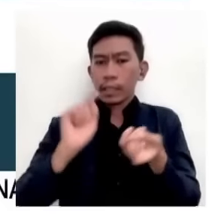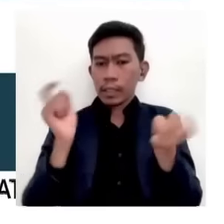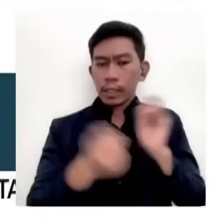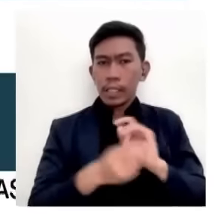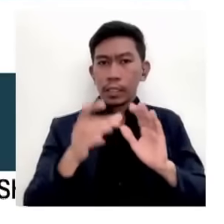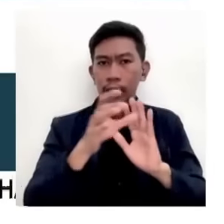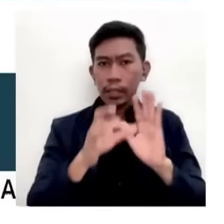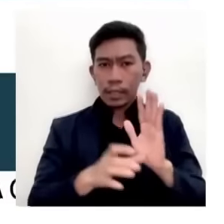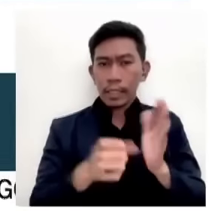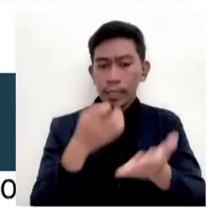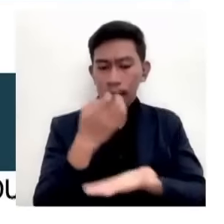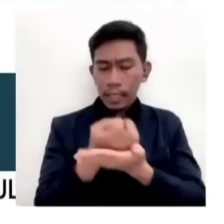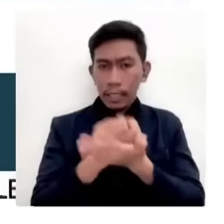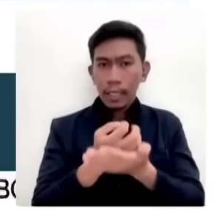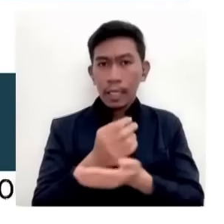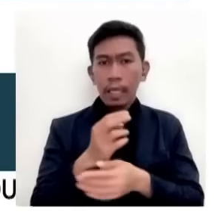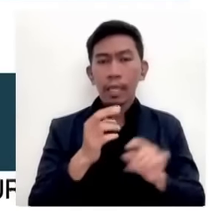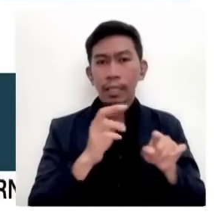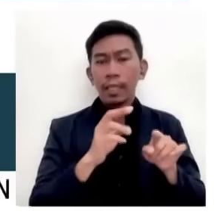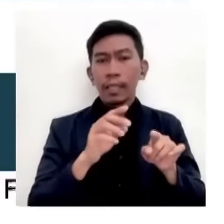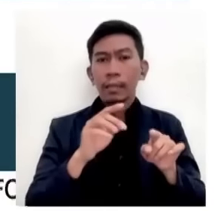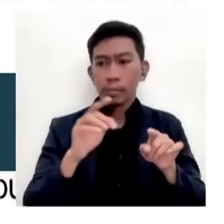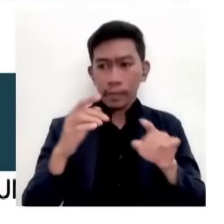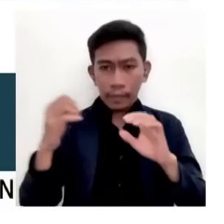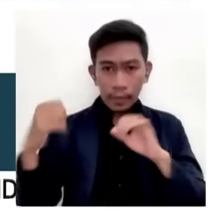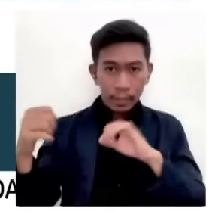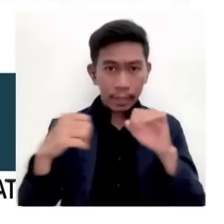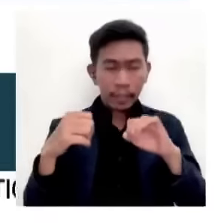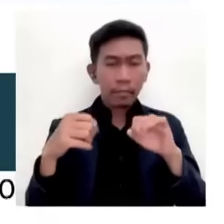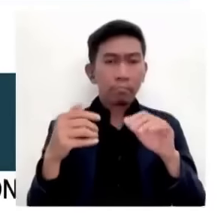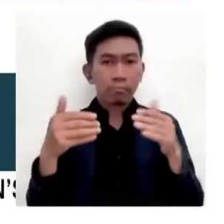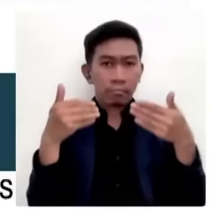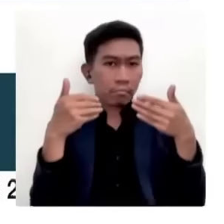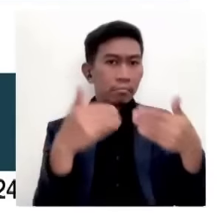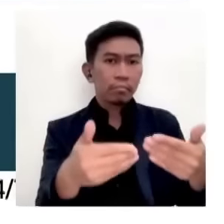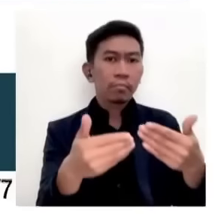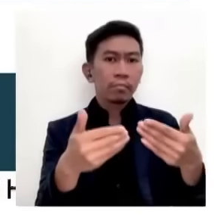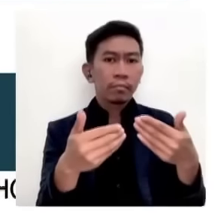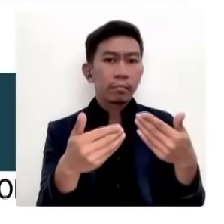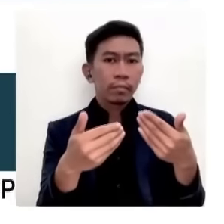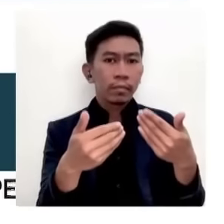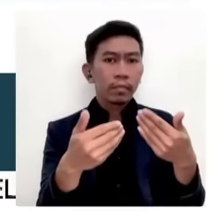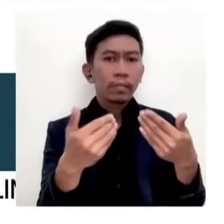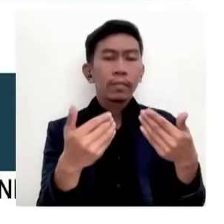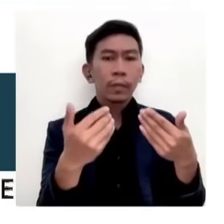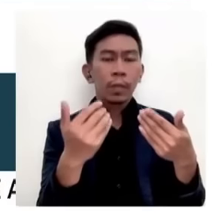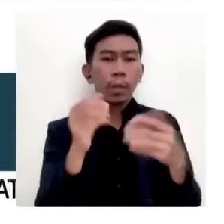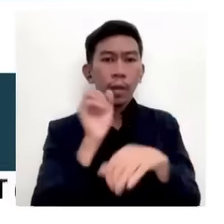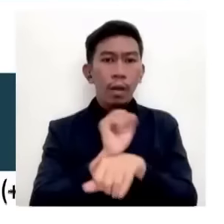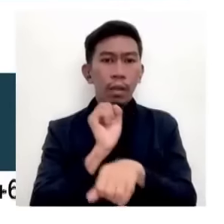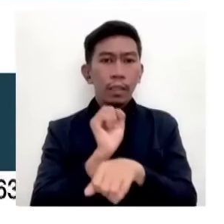or the RBH6 as agreed upon. Mm-hmm. So we will be continuing with our work and